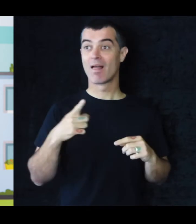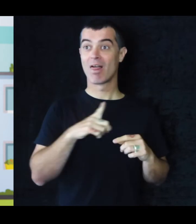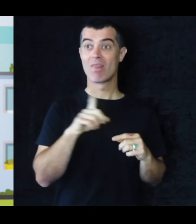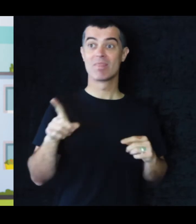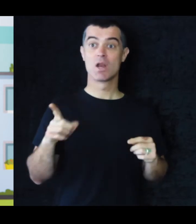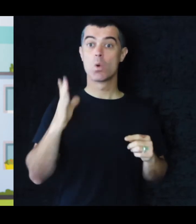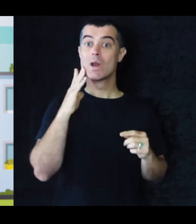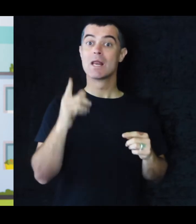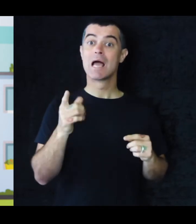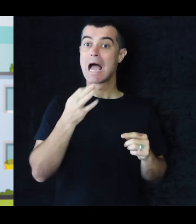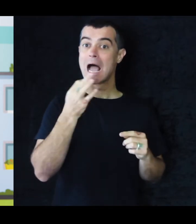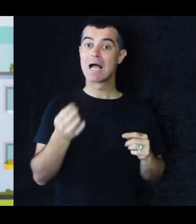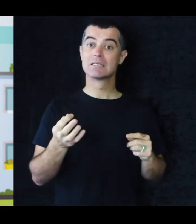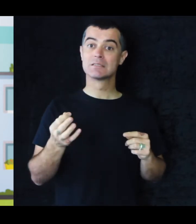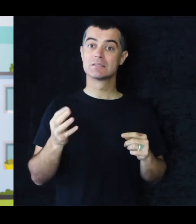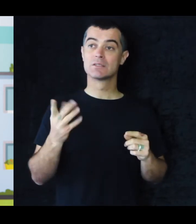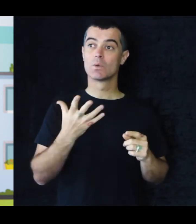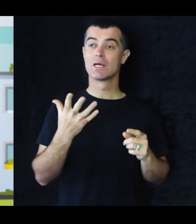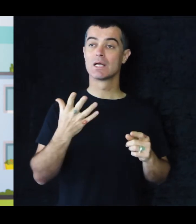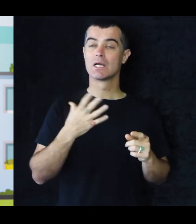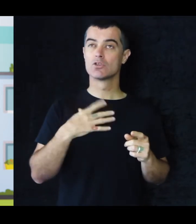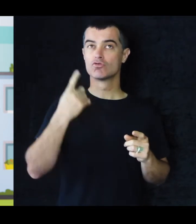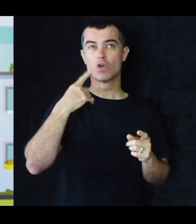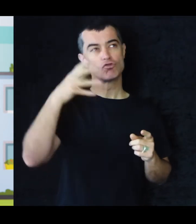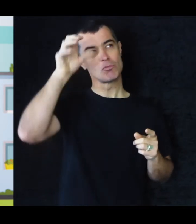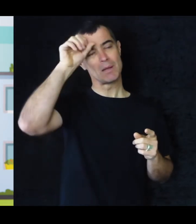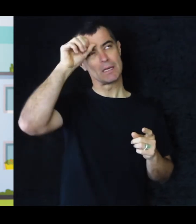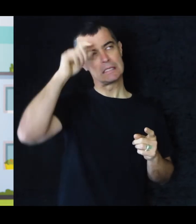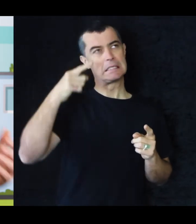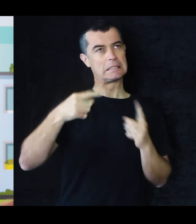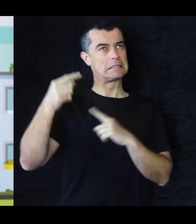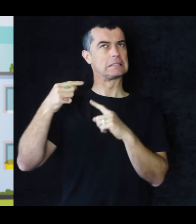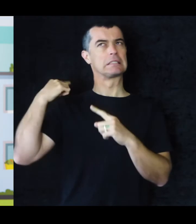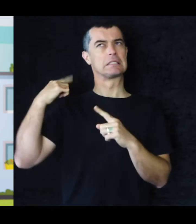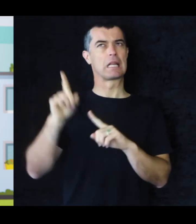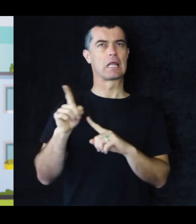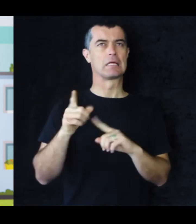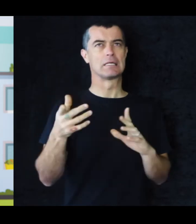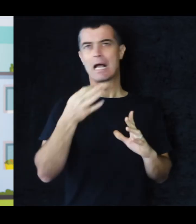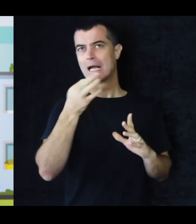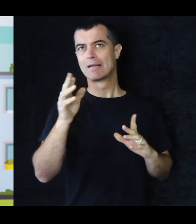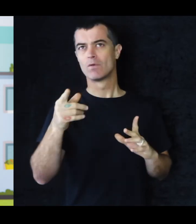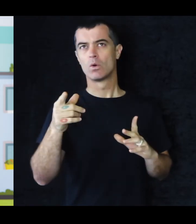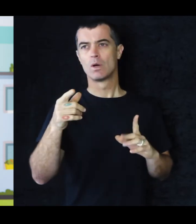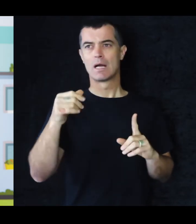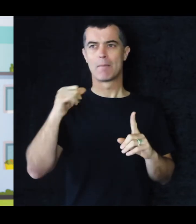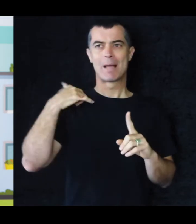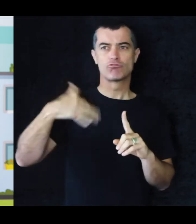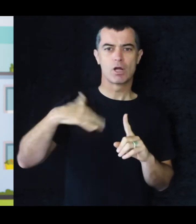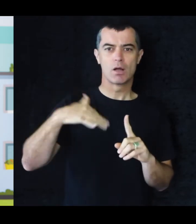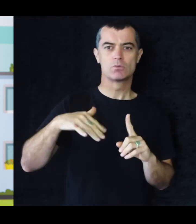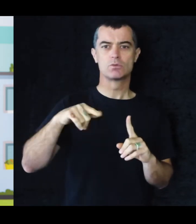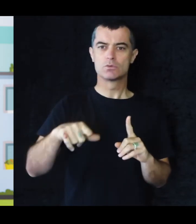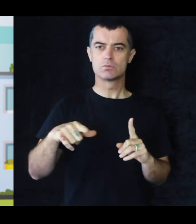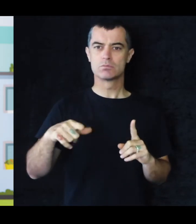And then when they're asking things where you've got to try and remember back, like they're asking for the background of